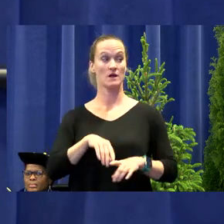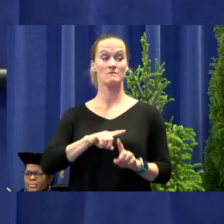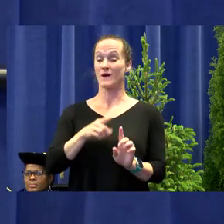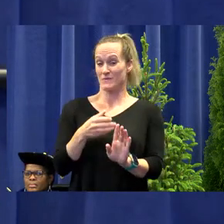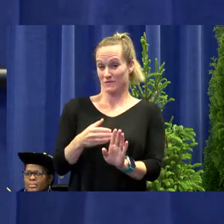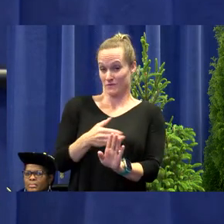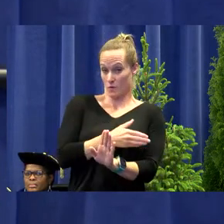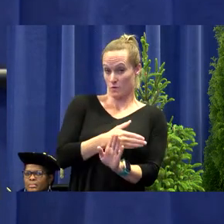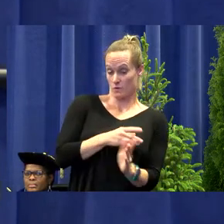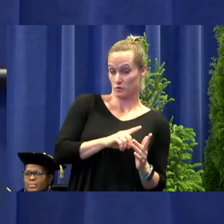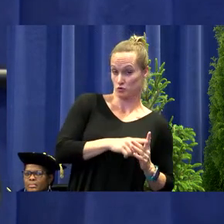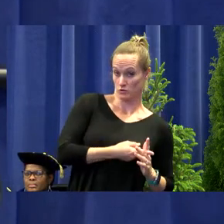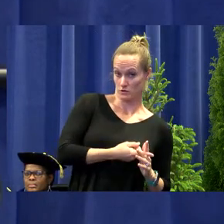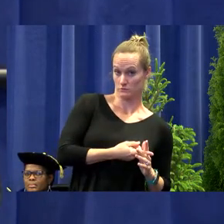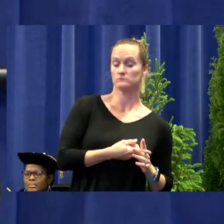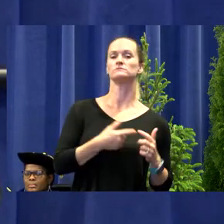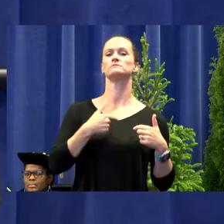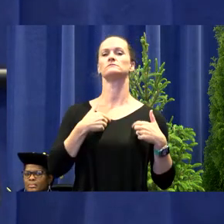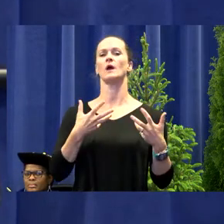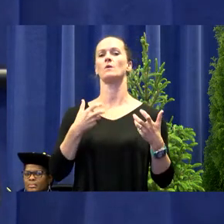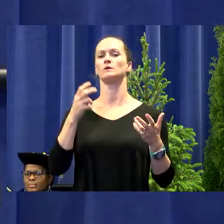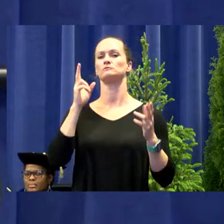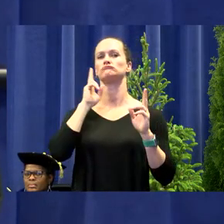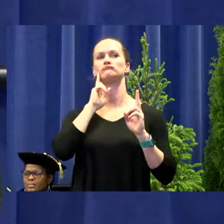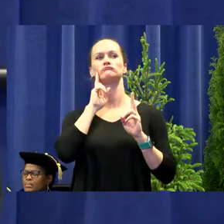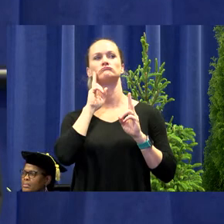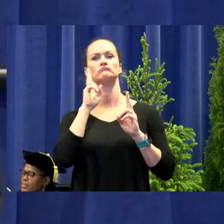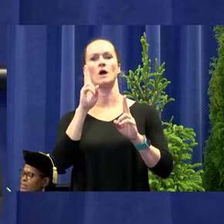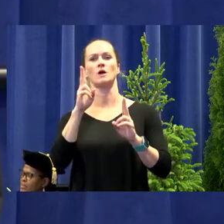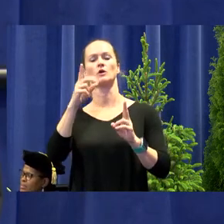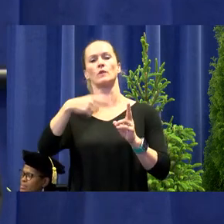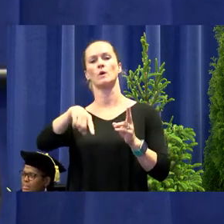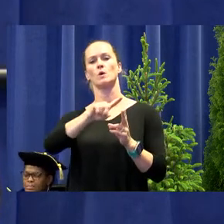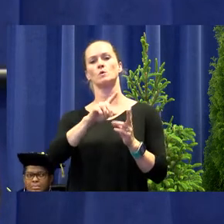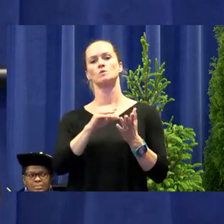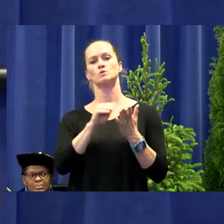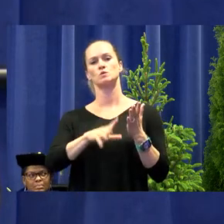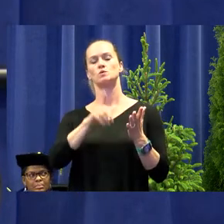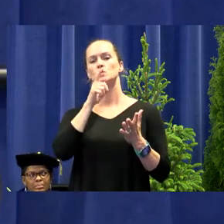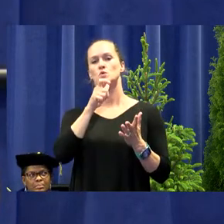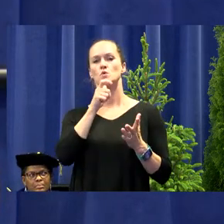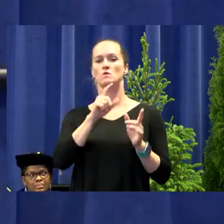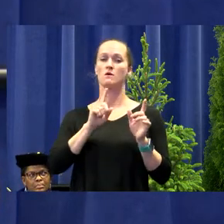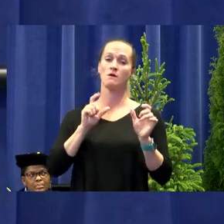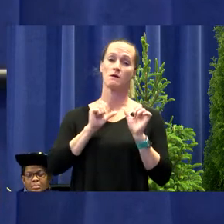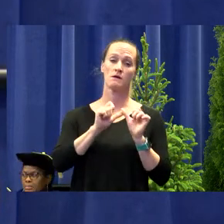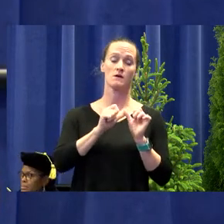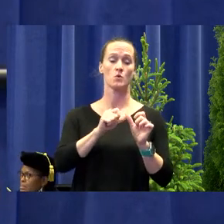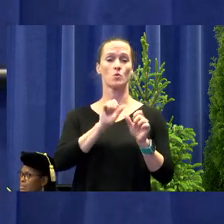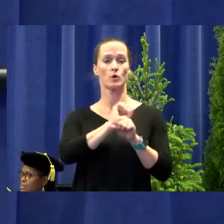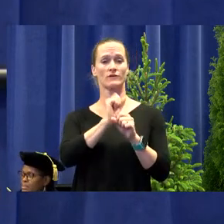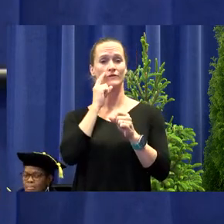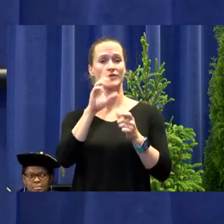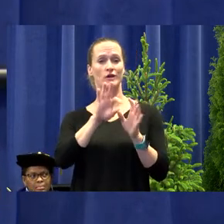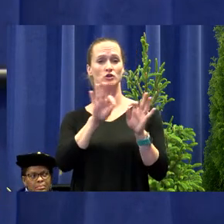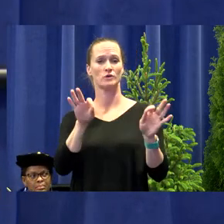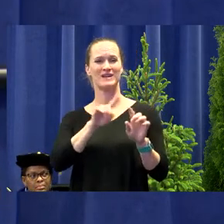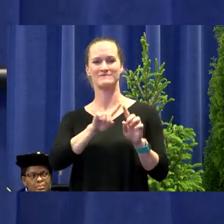before we start, I would like to acknowledge the students who passed away this year still in the pursuit of their